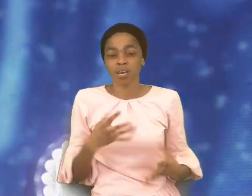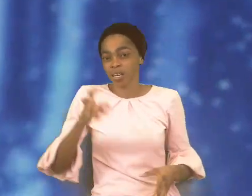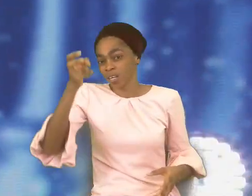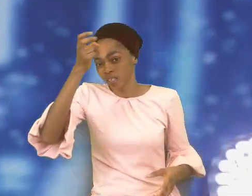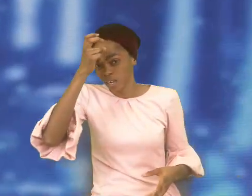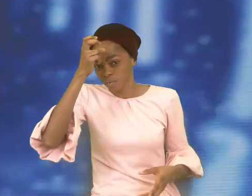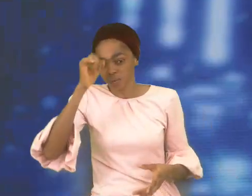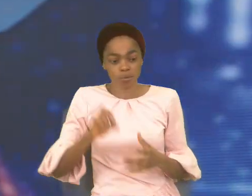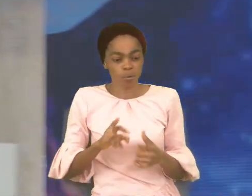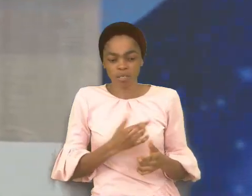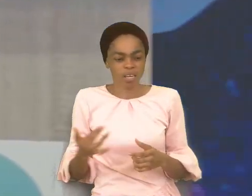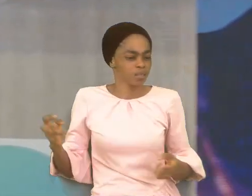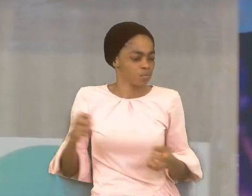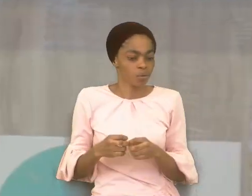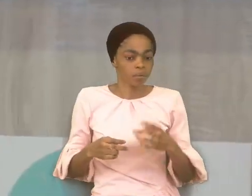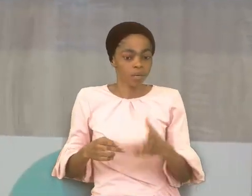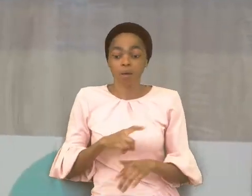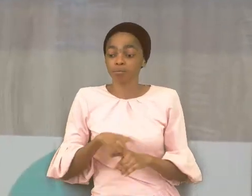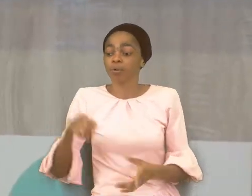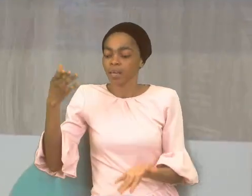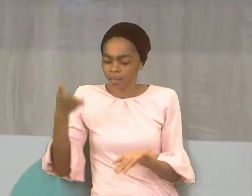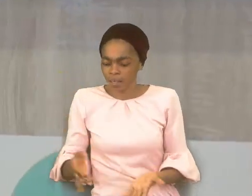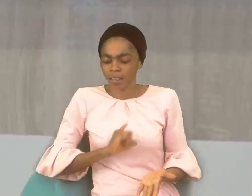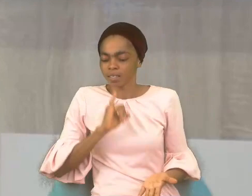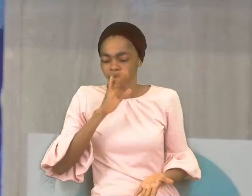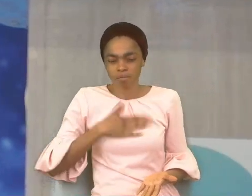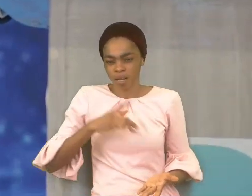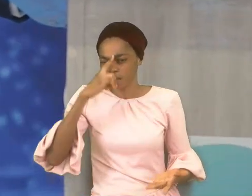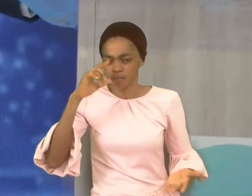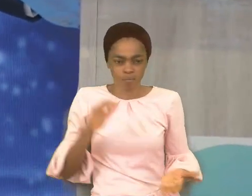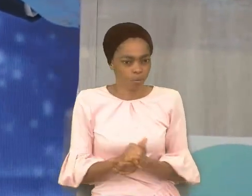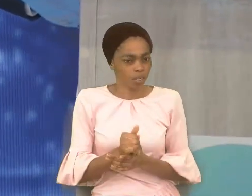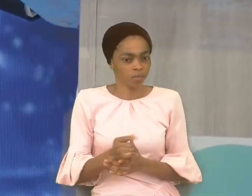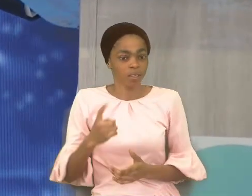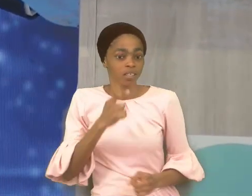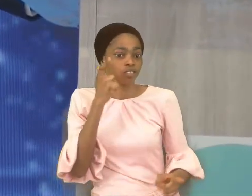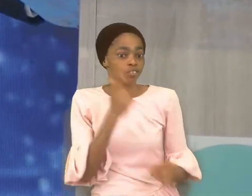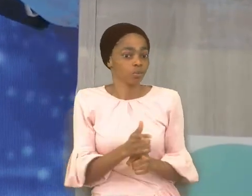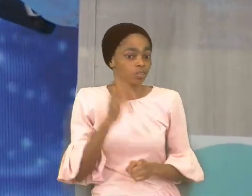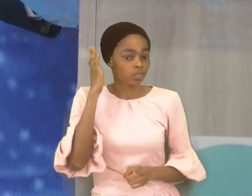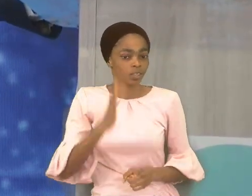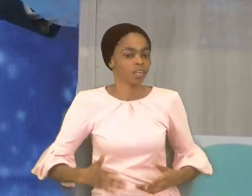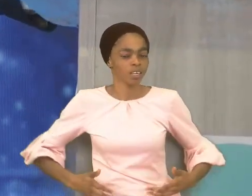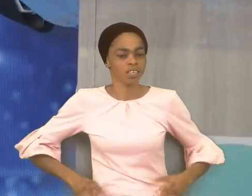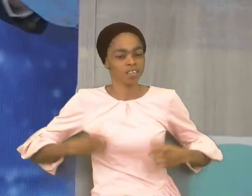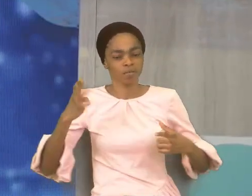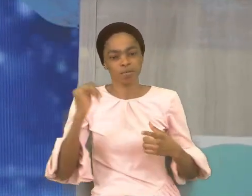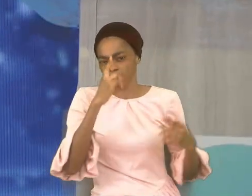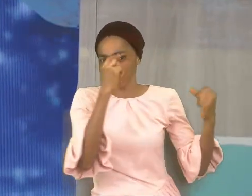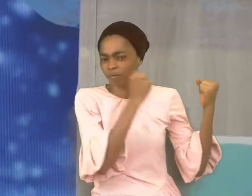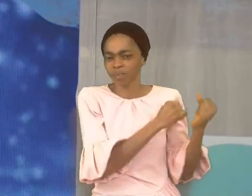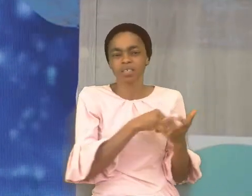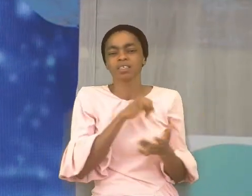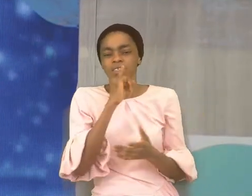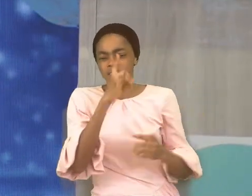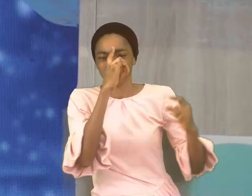the just shall live by faith. It is the faith we have in God that makes us